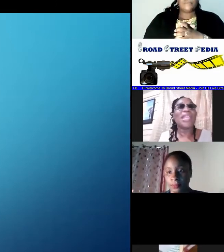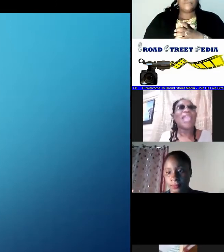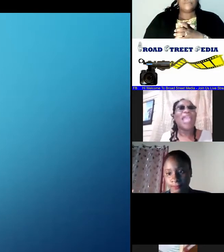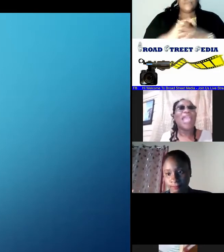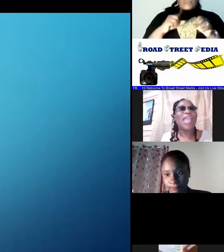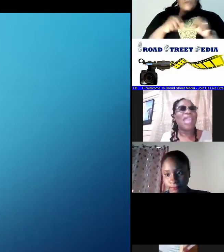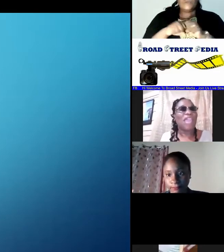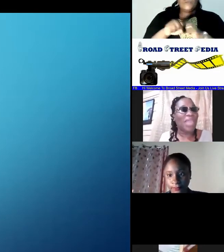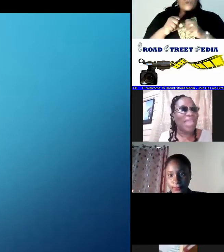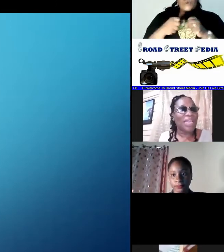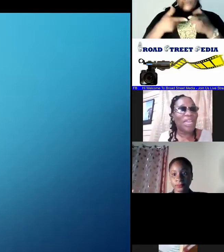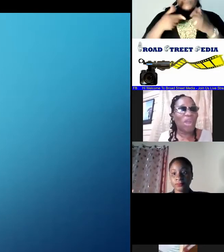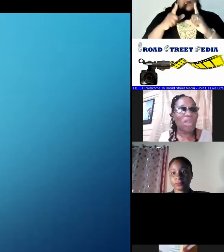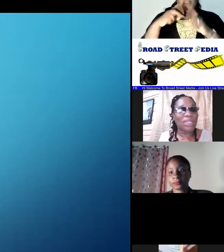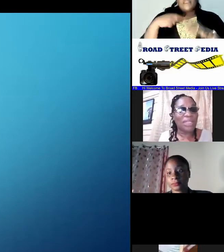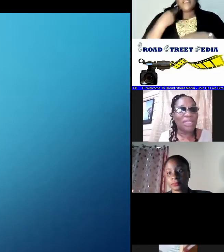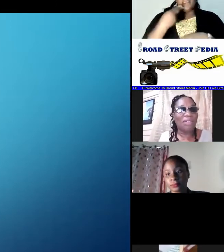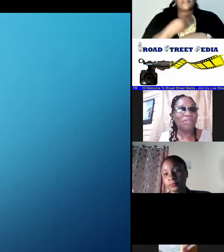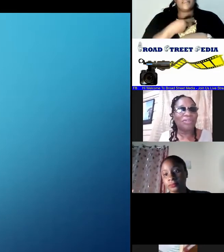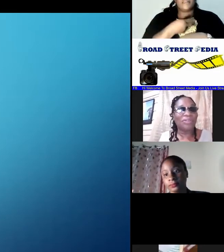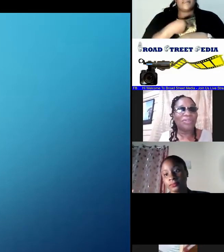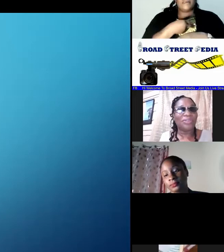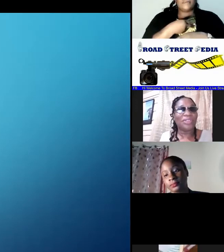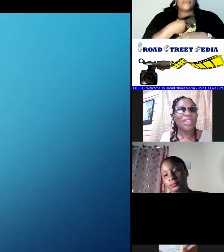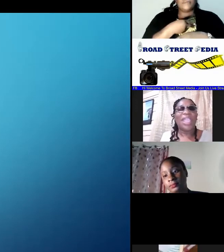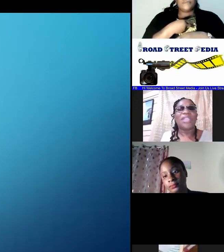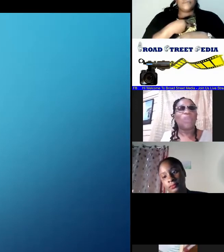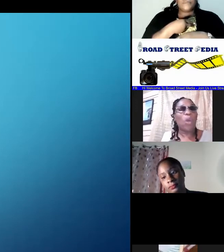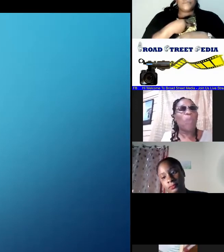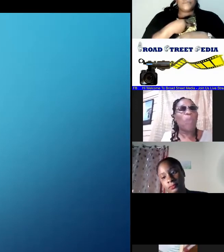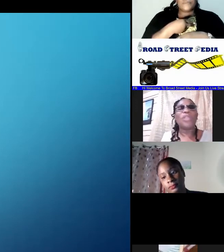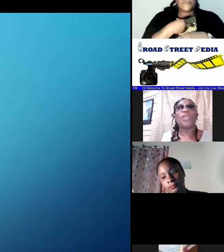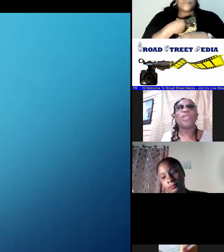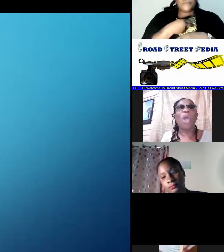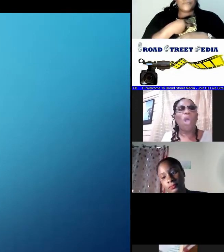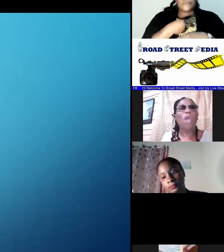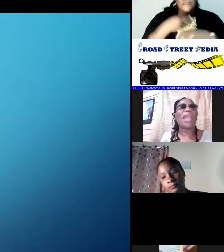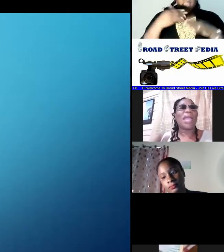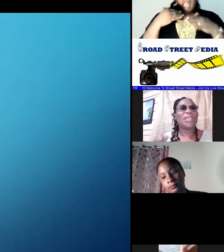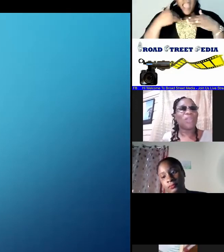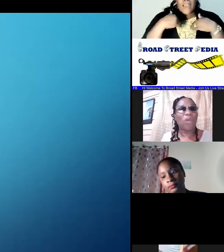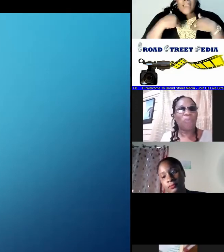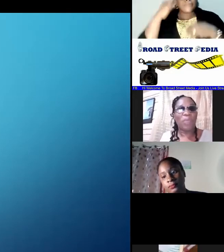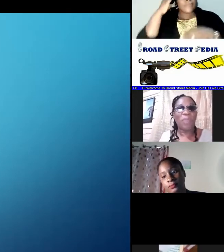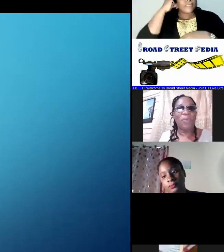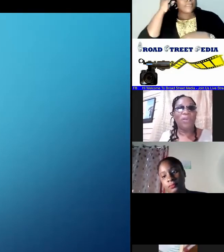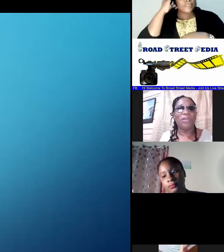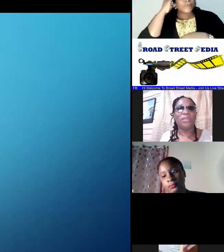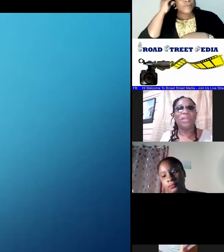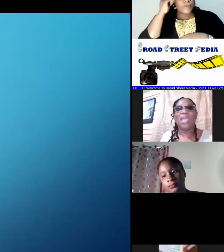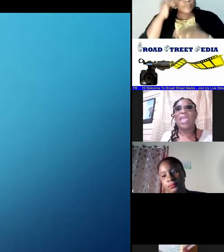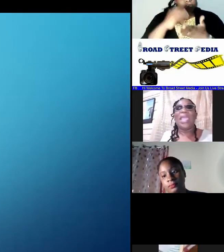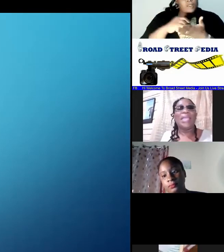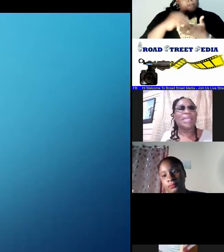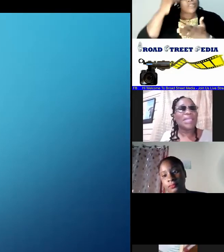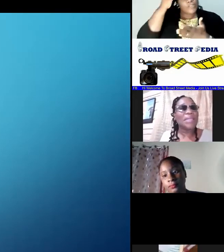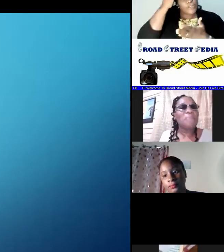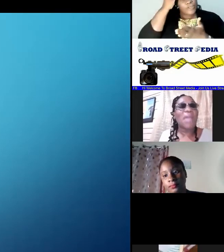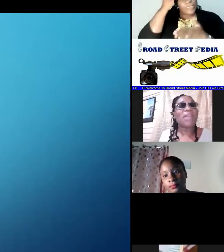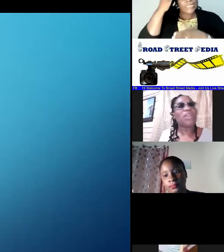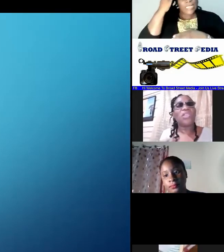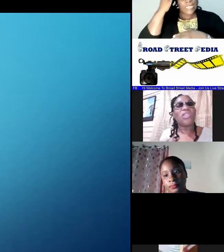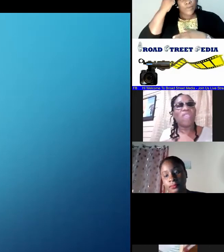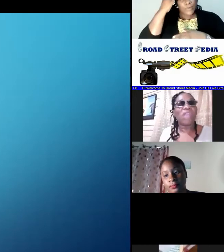learning and educating ourselves. It's open to all classes of people. It